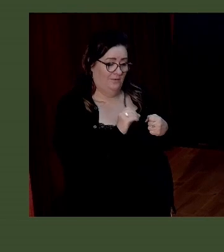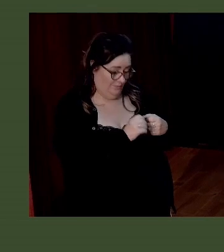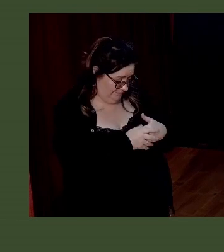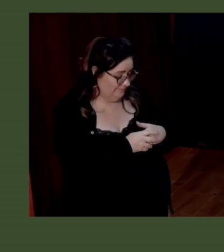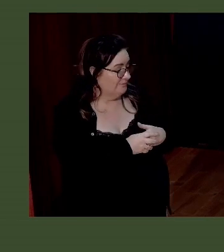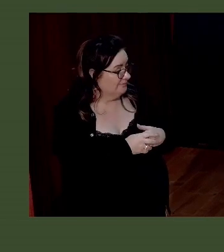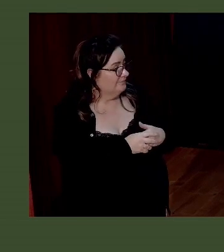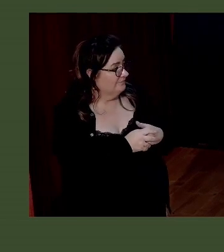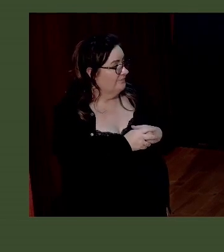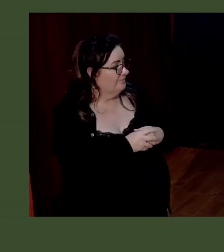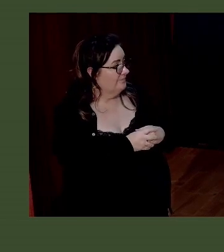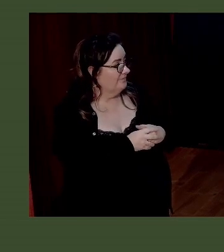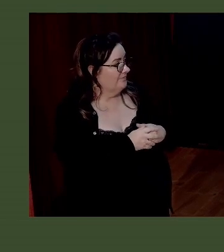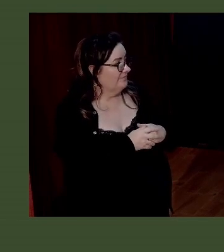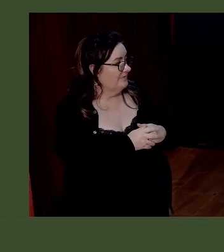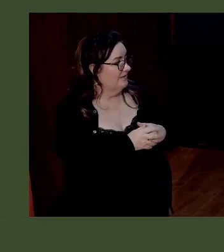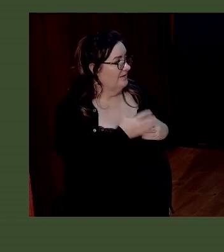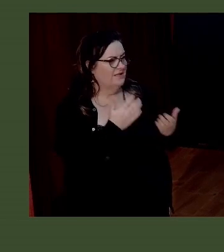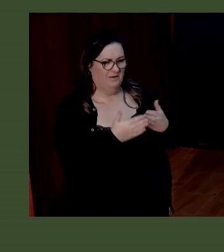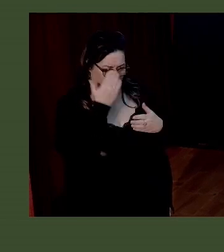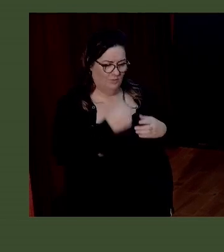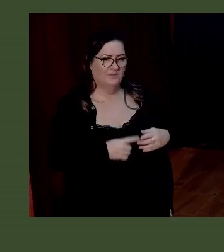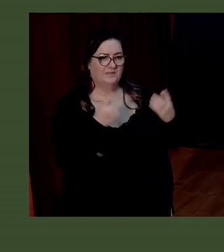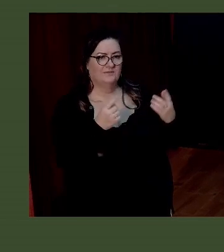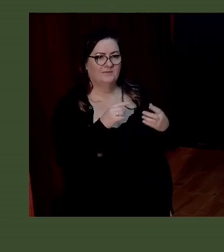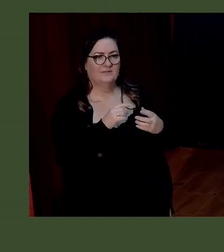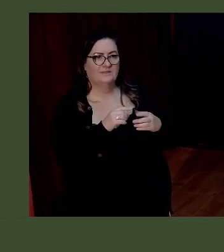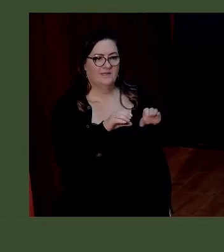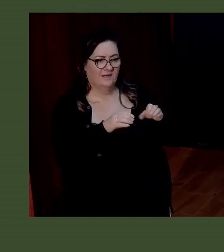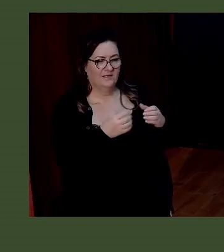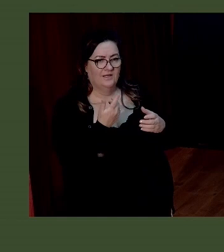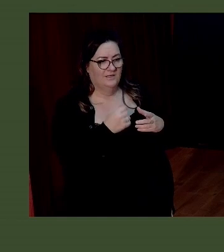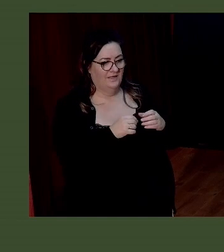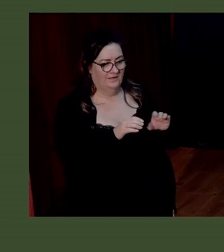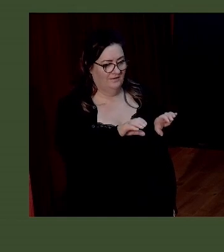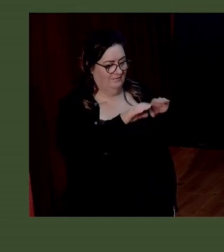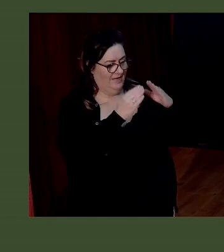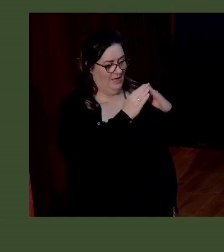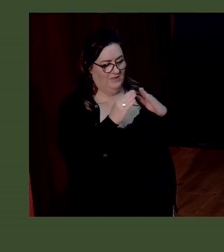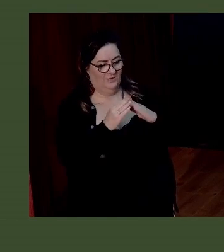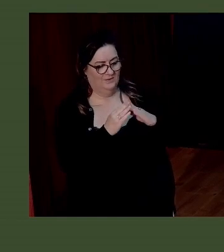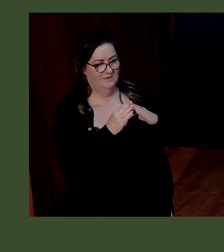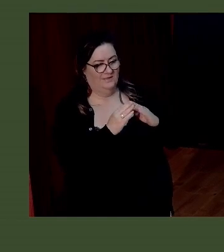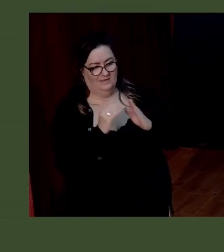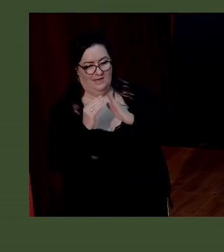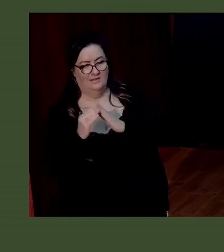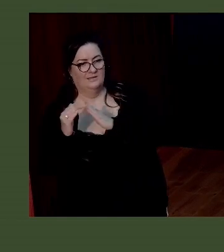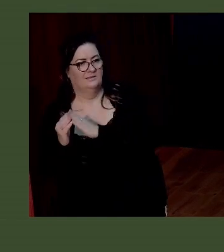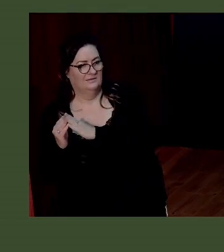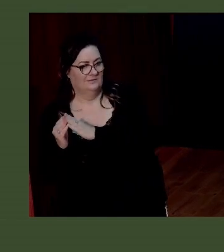utility society building. How do you tell the difference? They're semi-detached. Within Merino, the standard